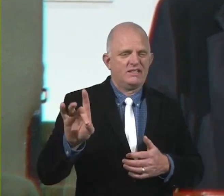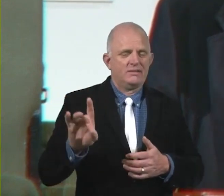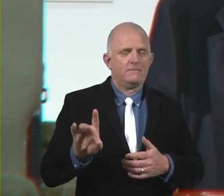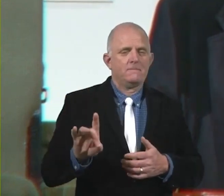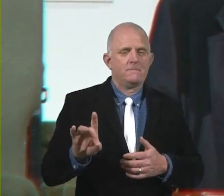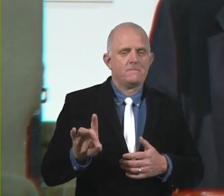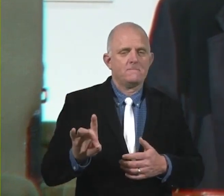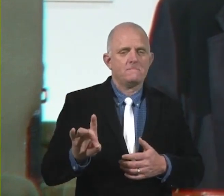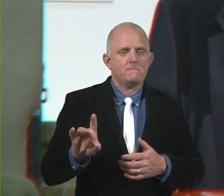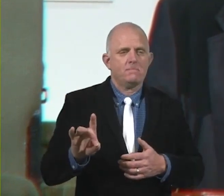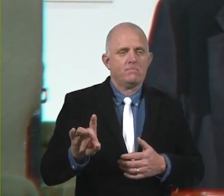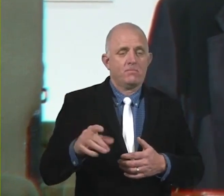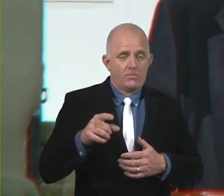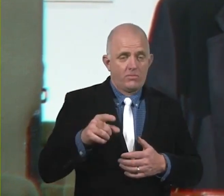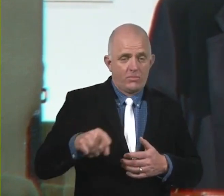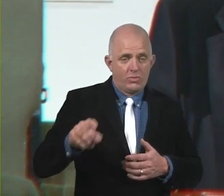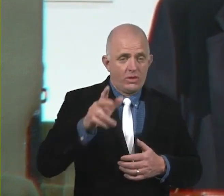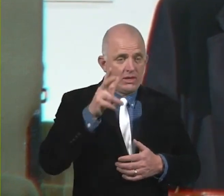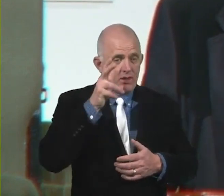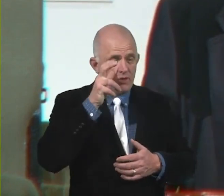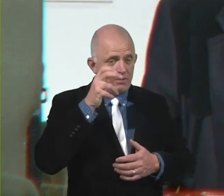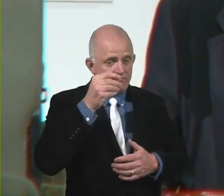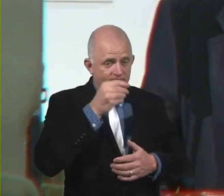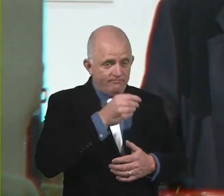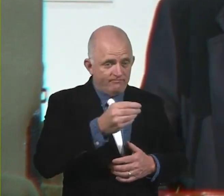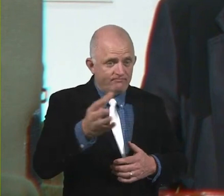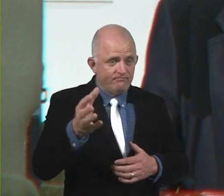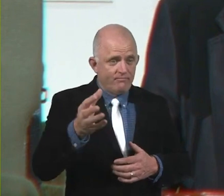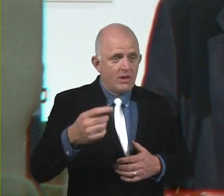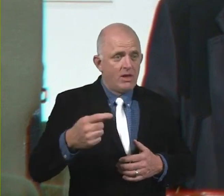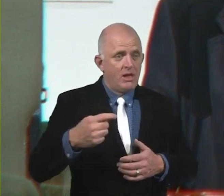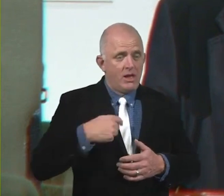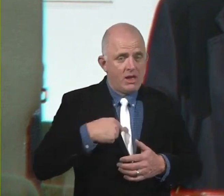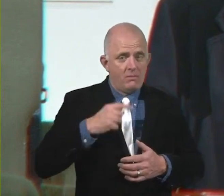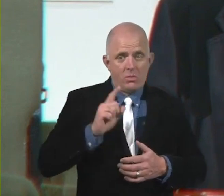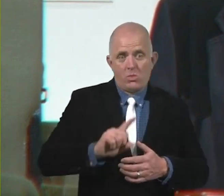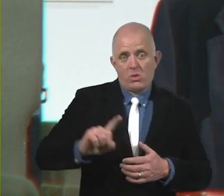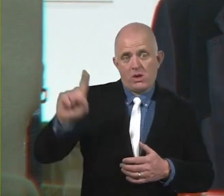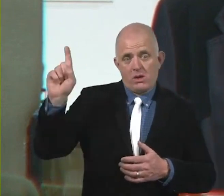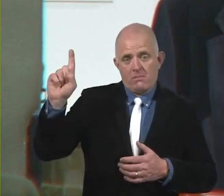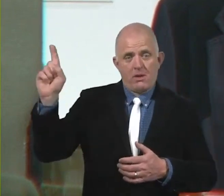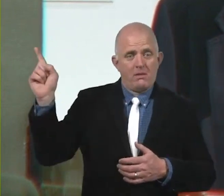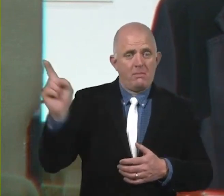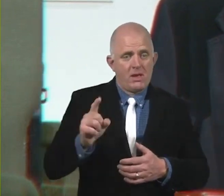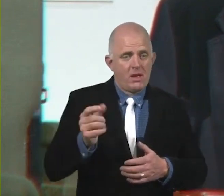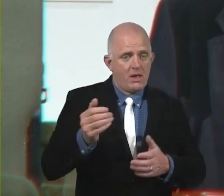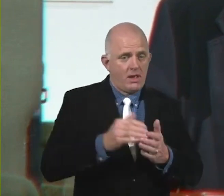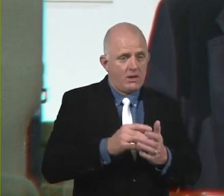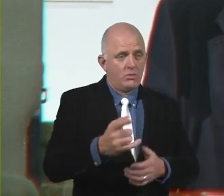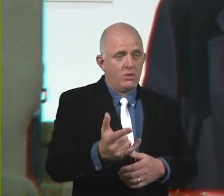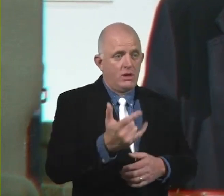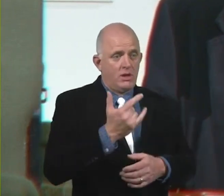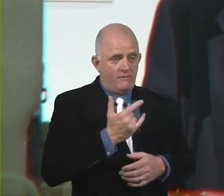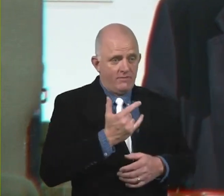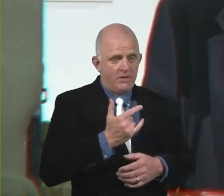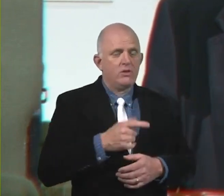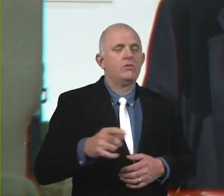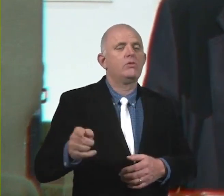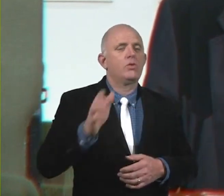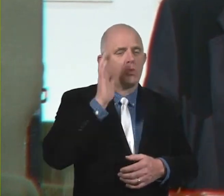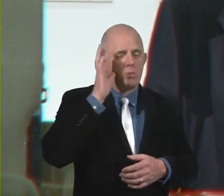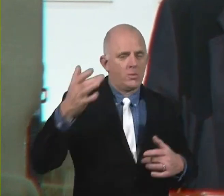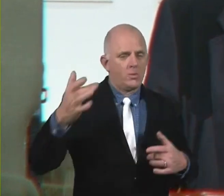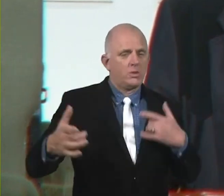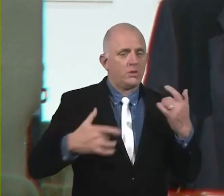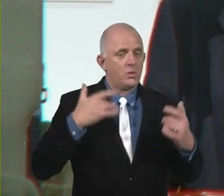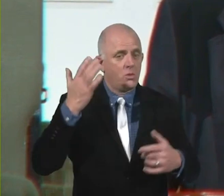28. You have heard how I said unto you, I go away and come again unto you. If you love me, you would rejoice,